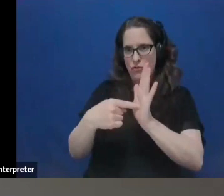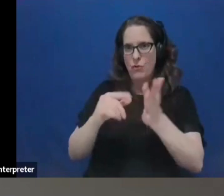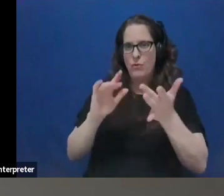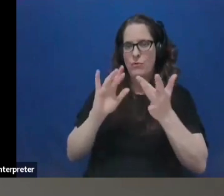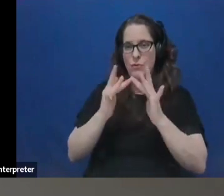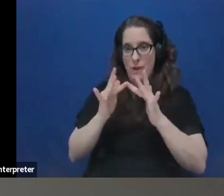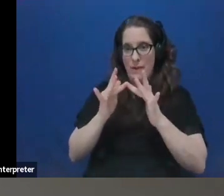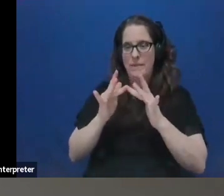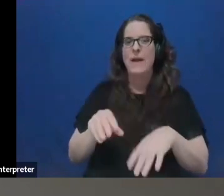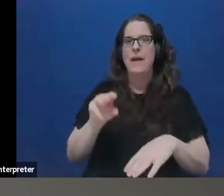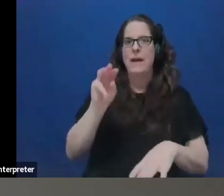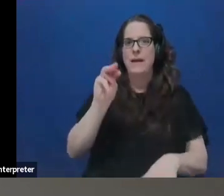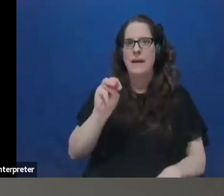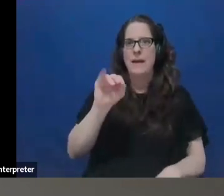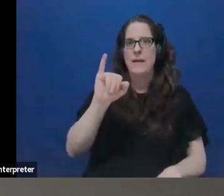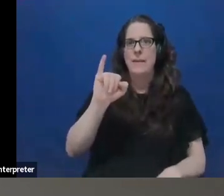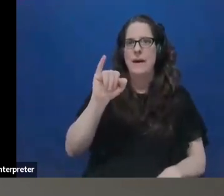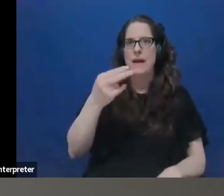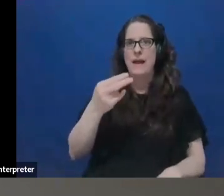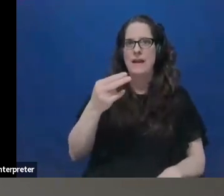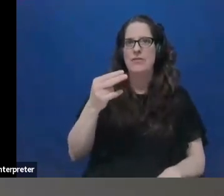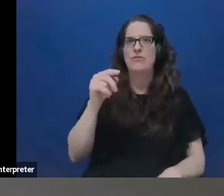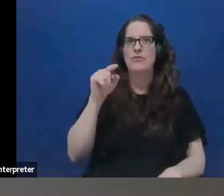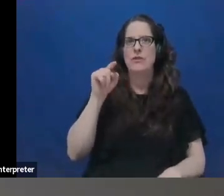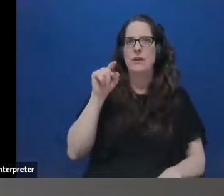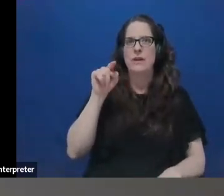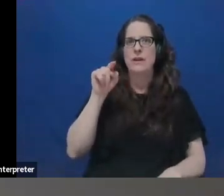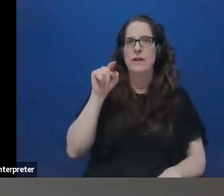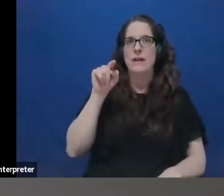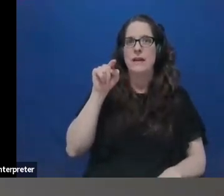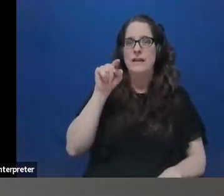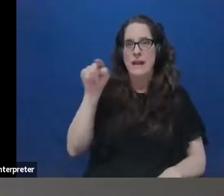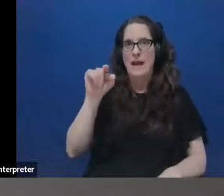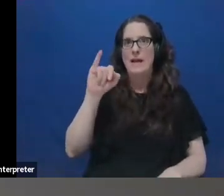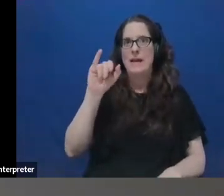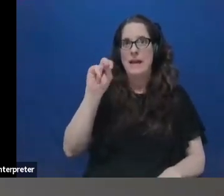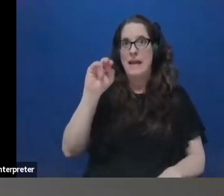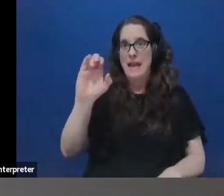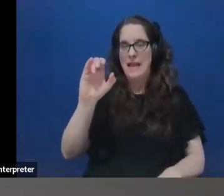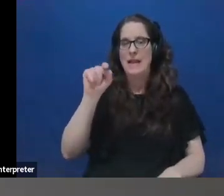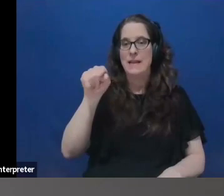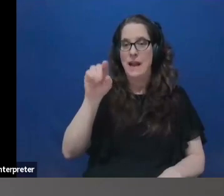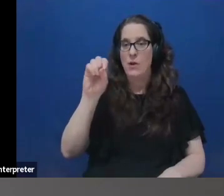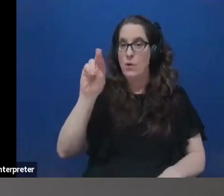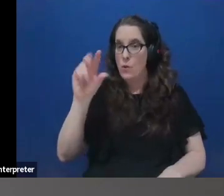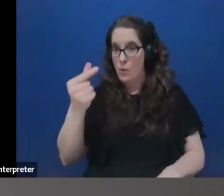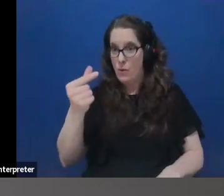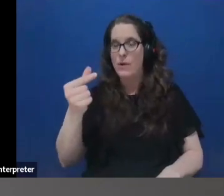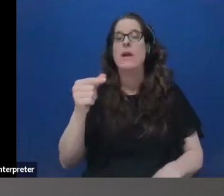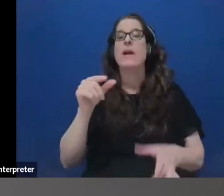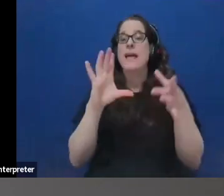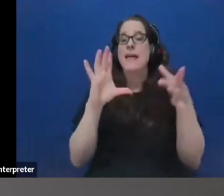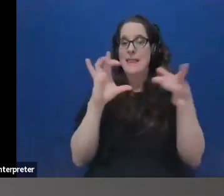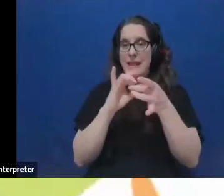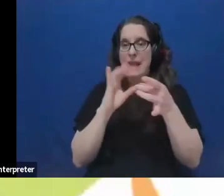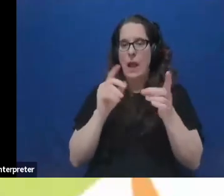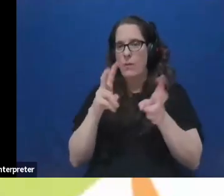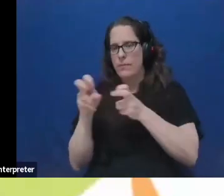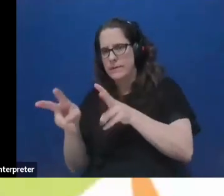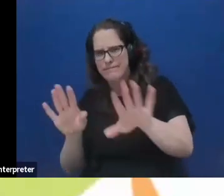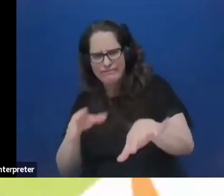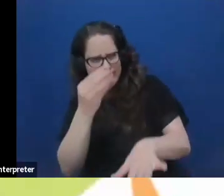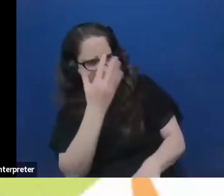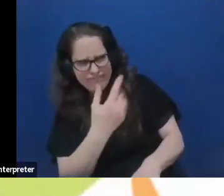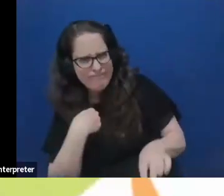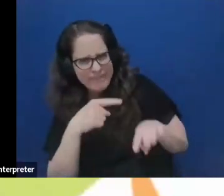mih-inc.org. And I put this in the chat as well. This is our website, and I will put the assistive technology Navigator. We can't see your